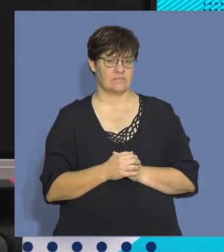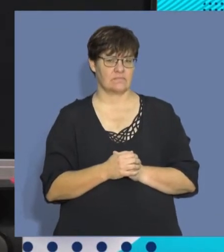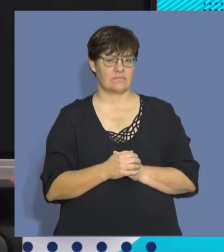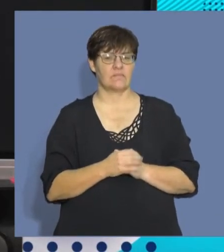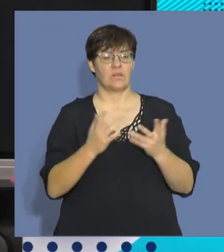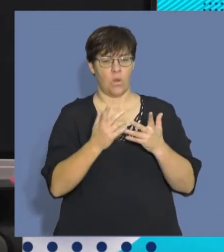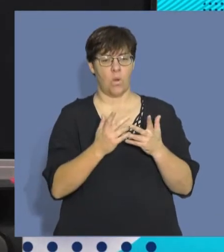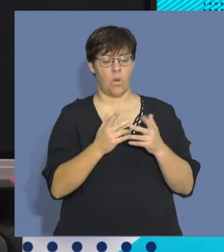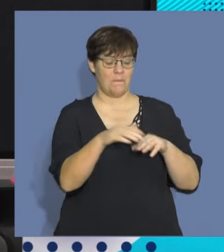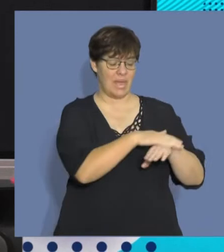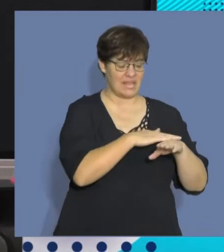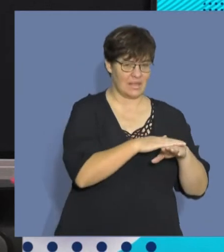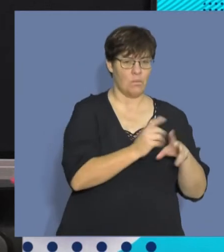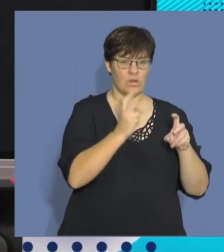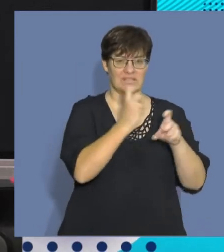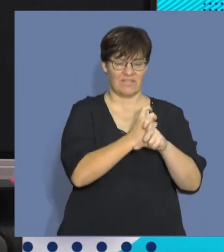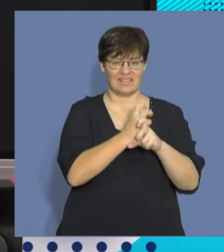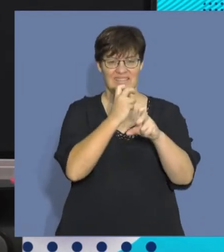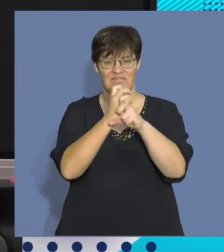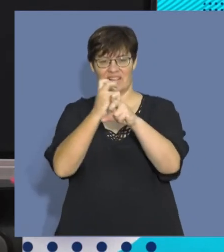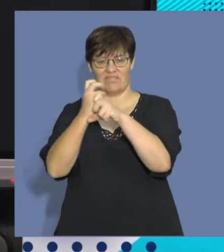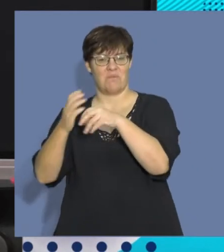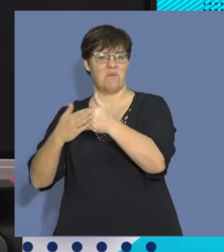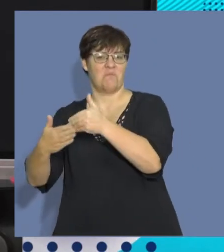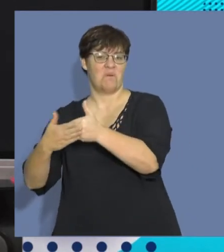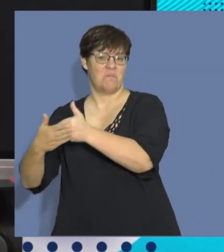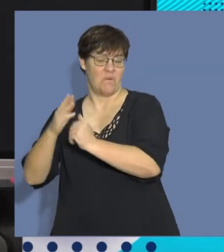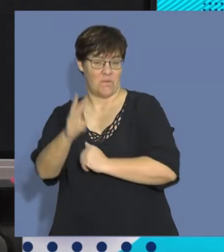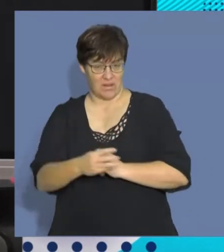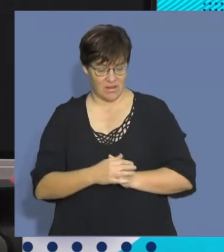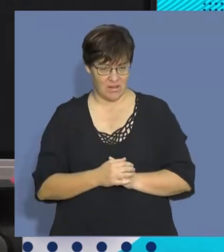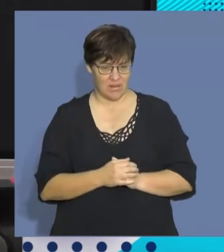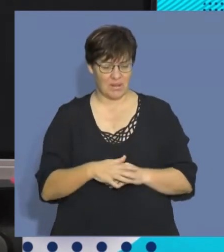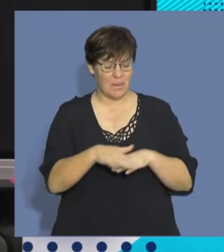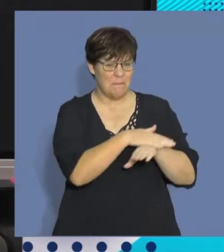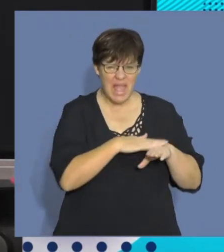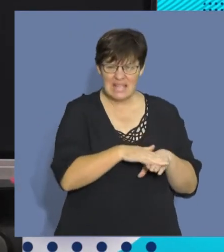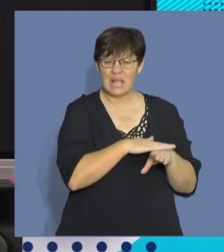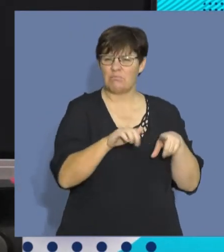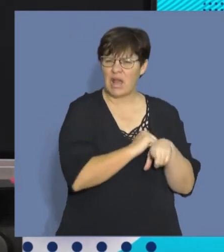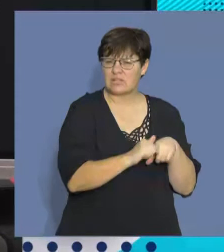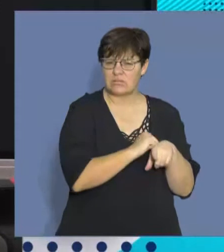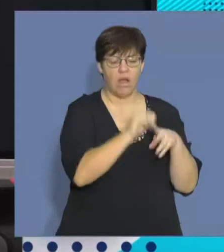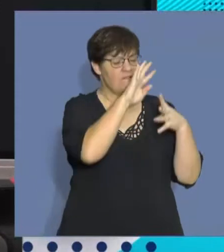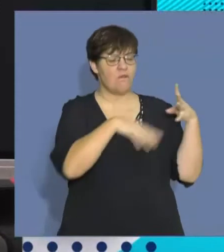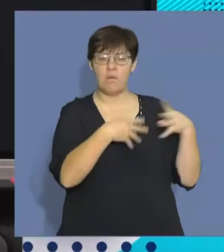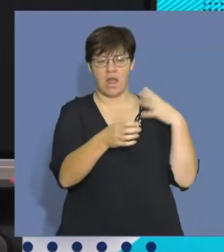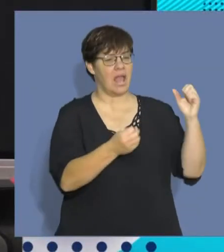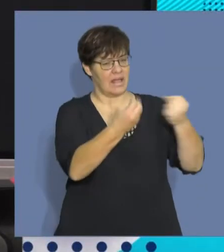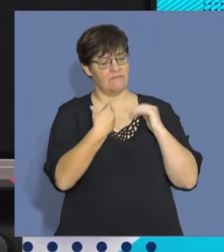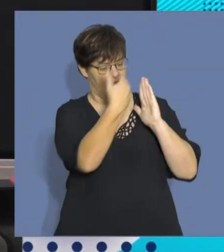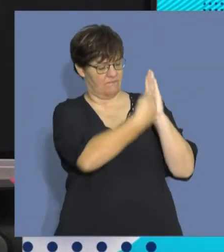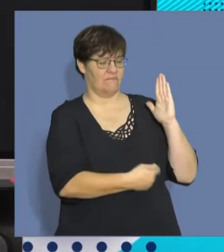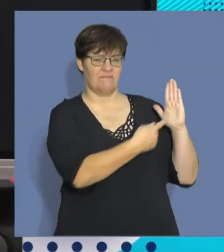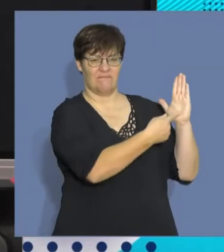bit more complex now, but practice some of the really basic ones. Make sure that you know the formula. The formula will always be given to